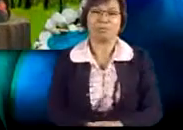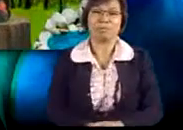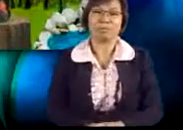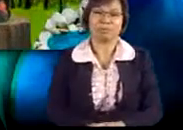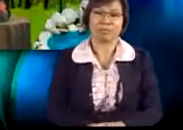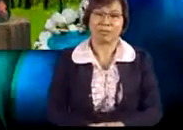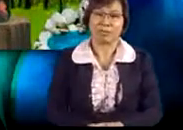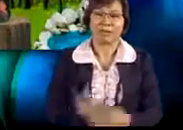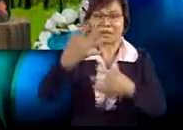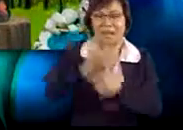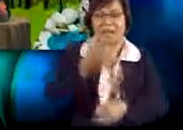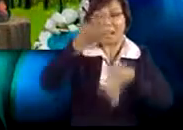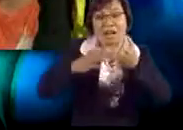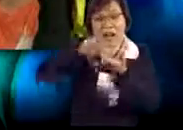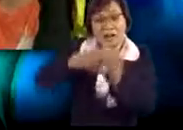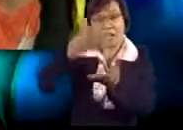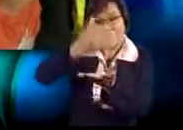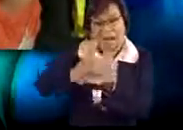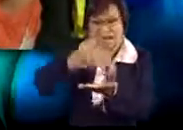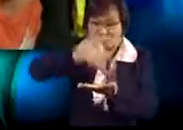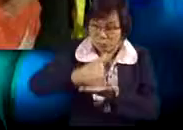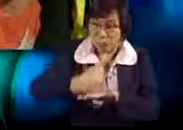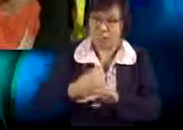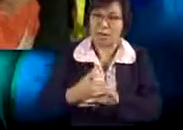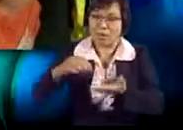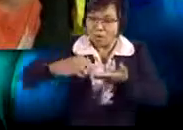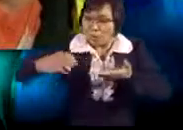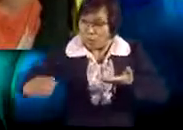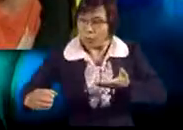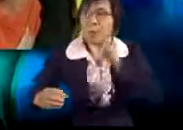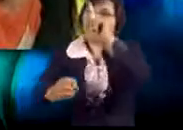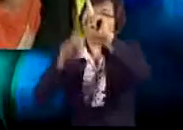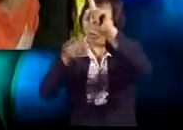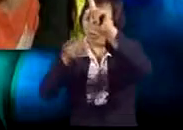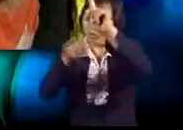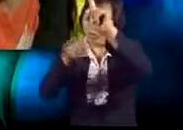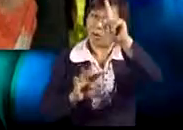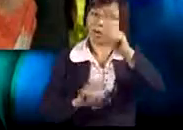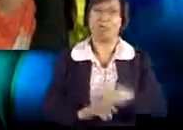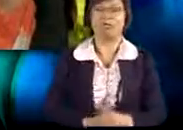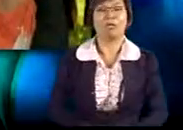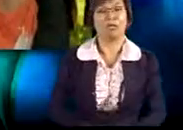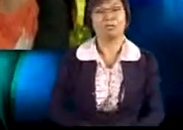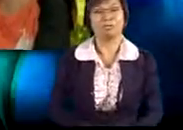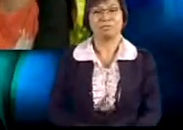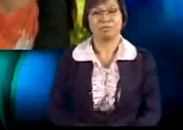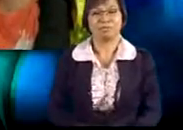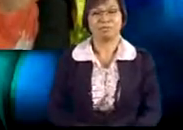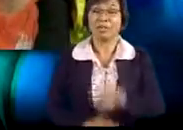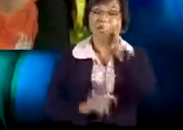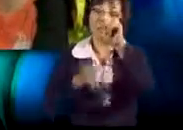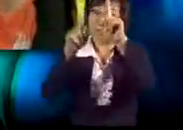And if I cut the cake into four and remove one part, then it would be 1/4